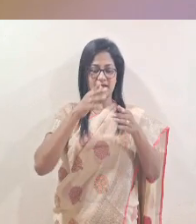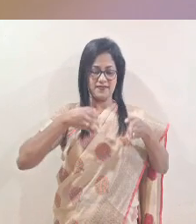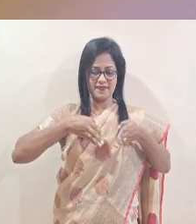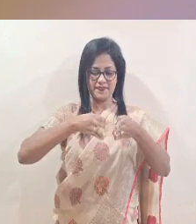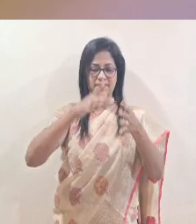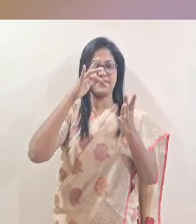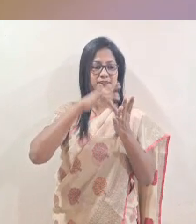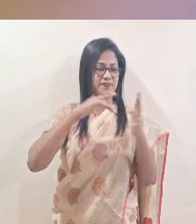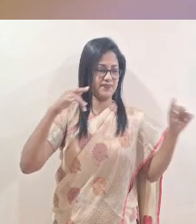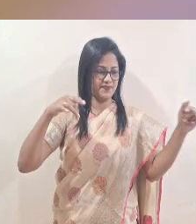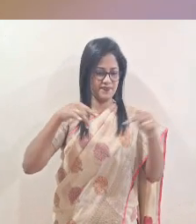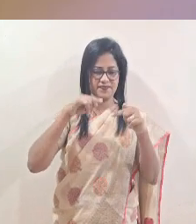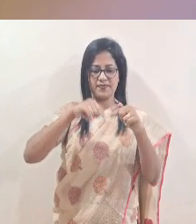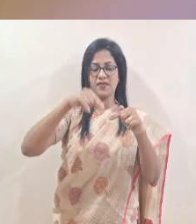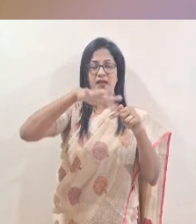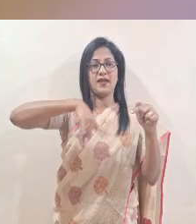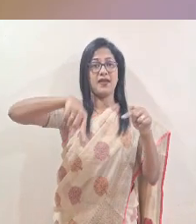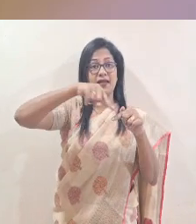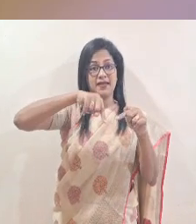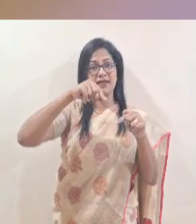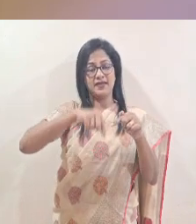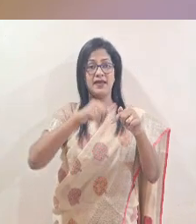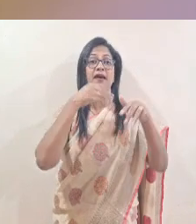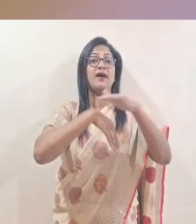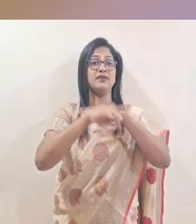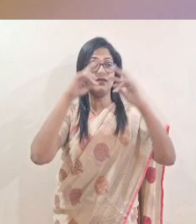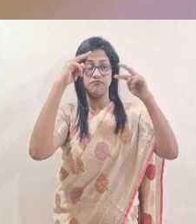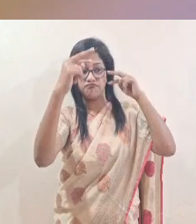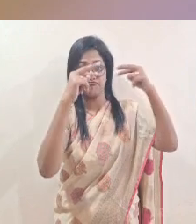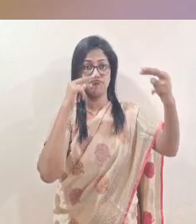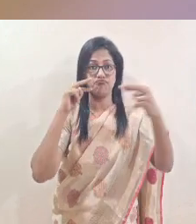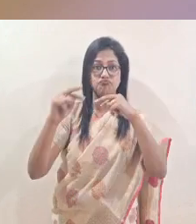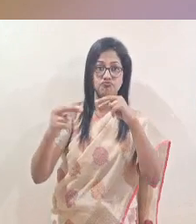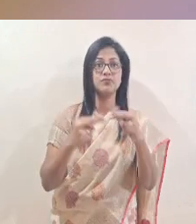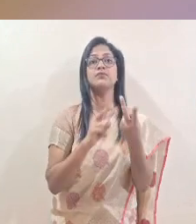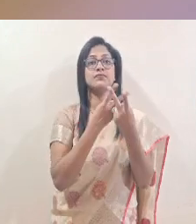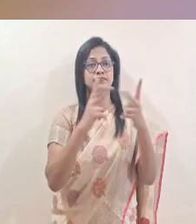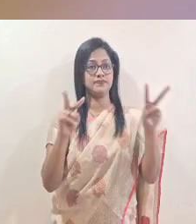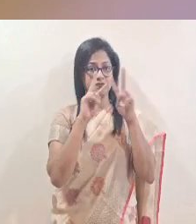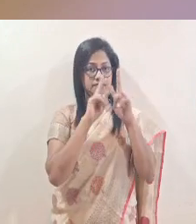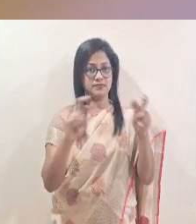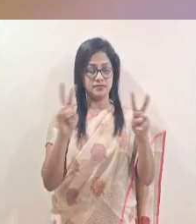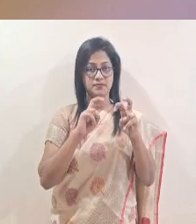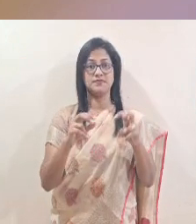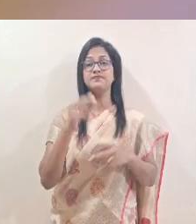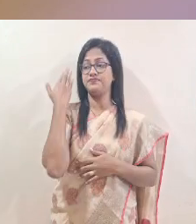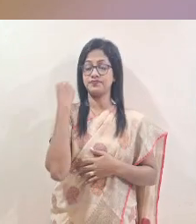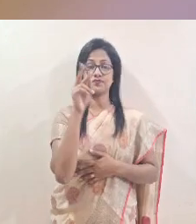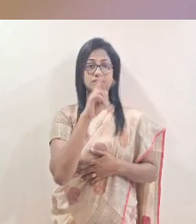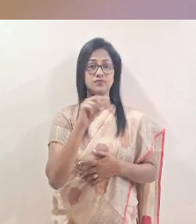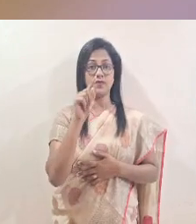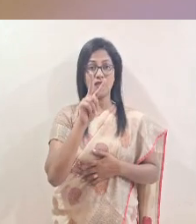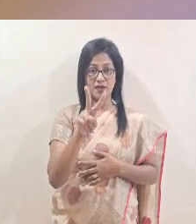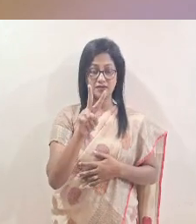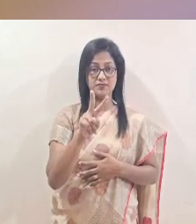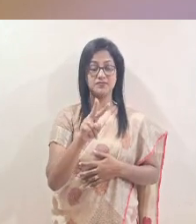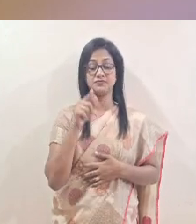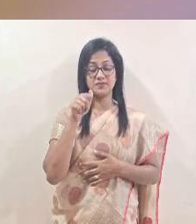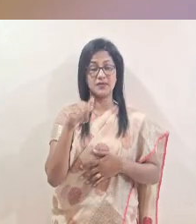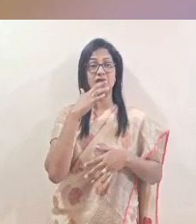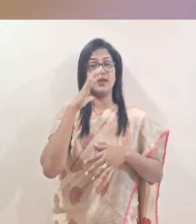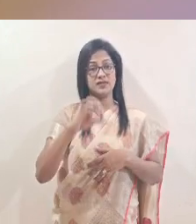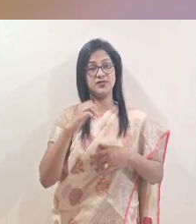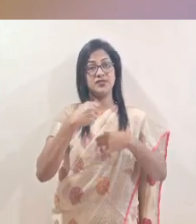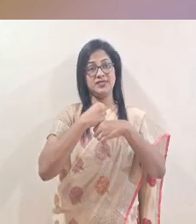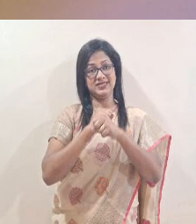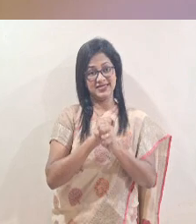meeting. So there are different degrees of analysis in this. And in 2012, they actually